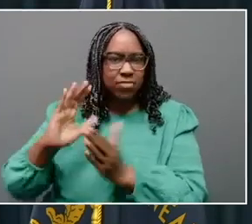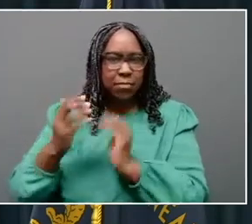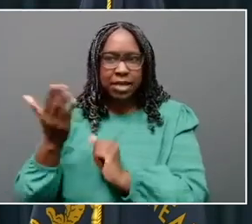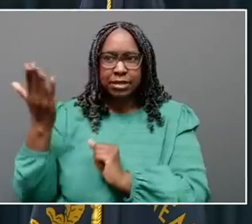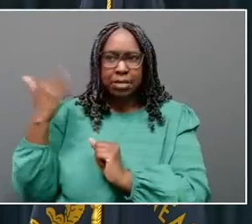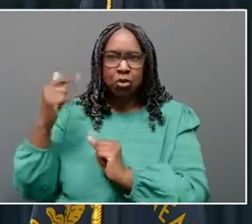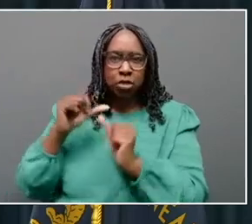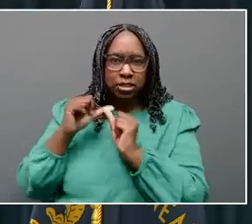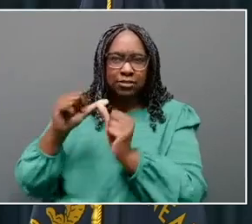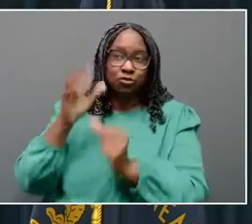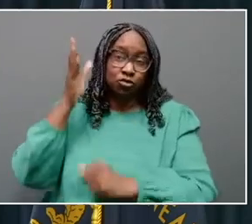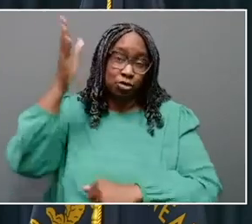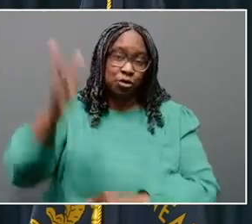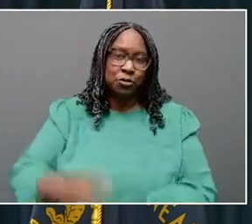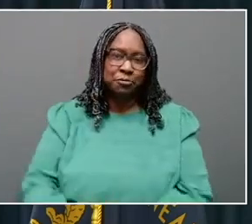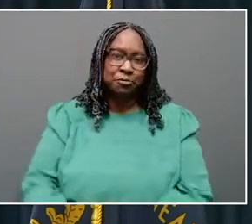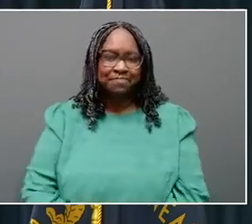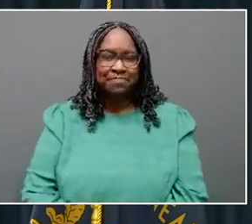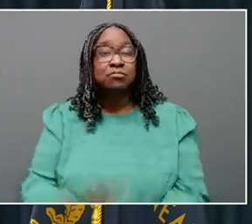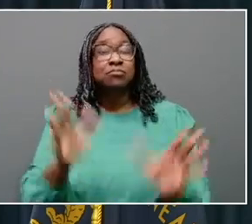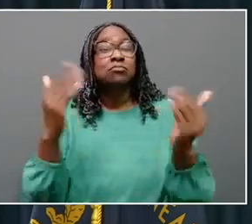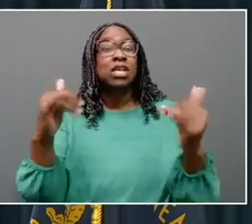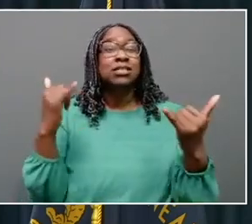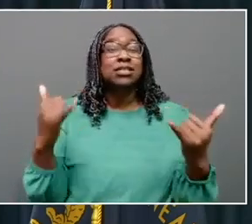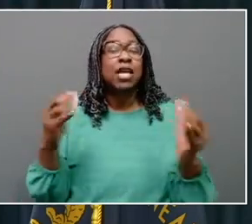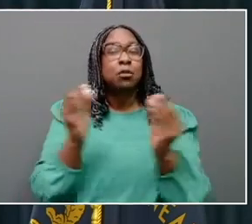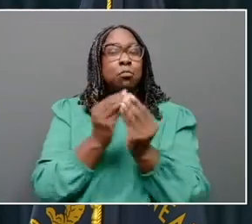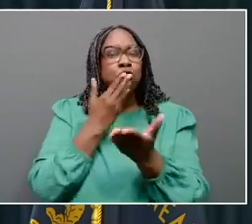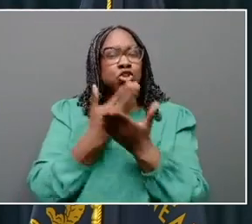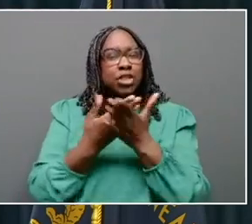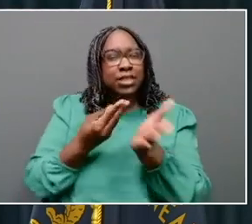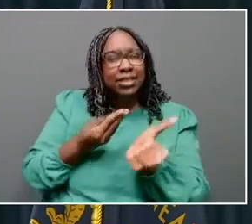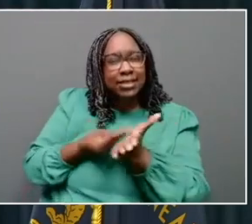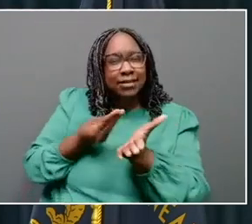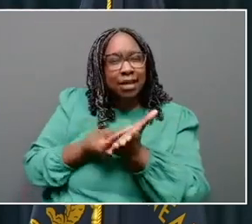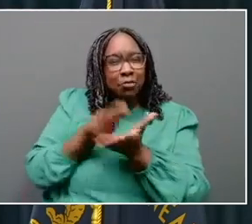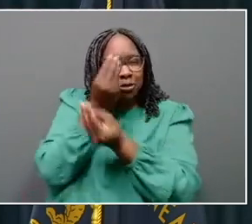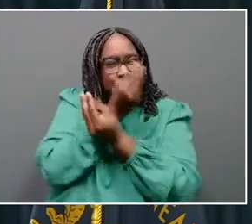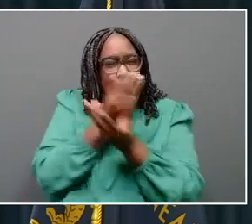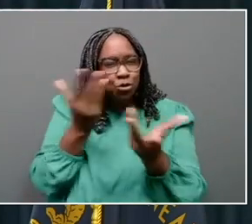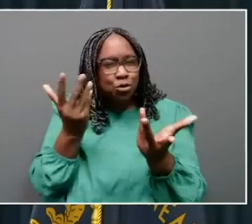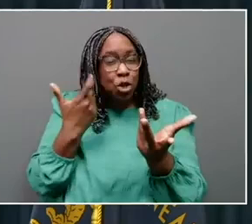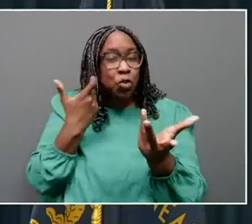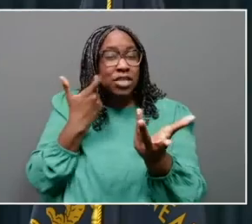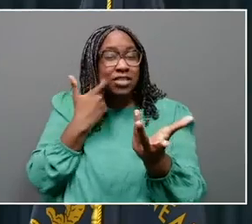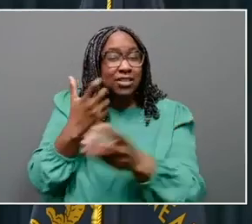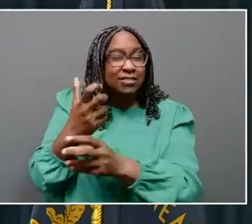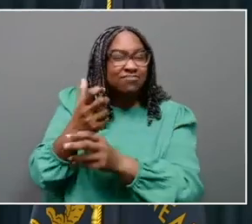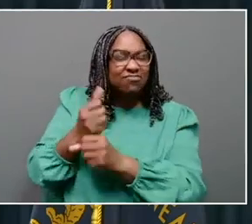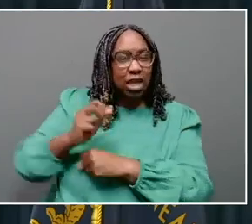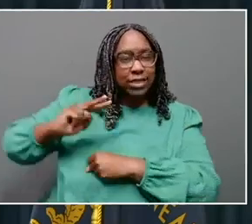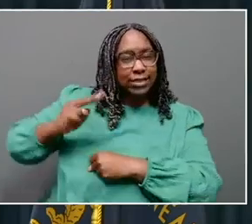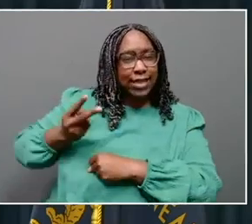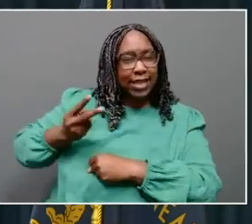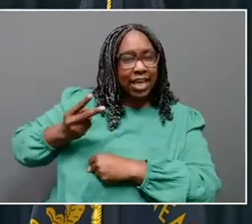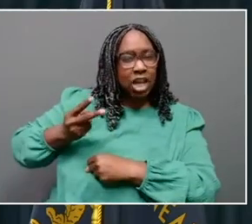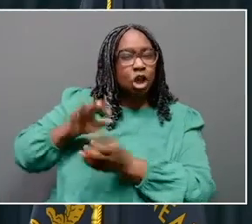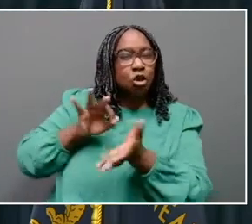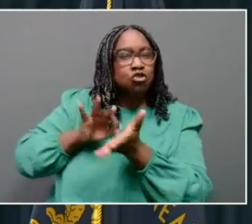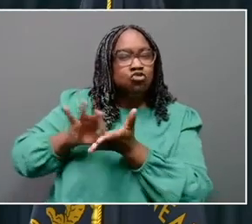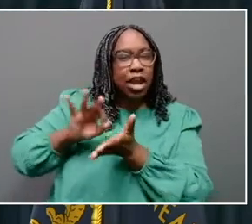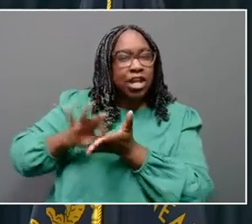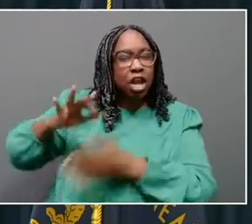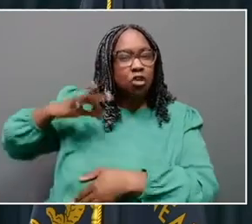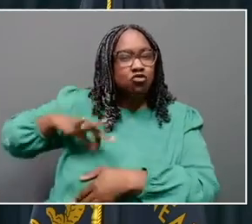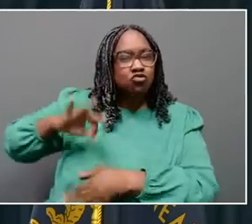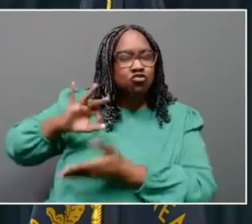future. All right, today we have more good economic news. We just secured a second credit rating increase from a major agency,